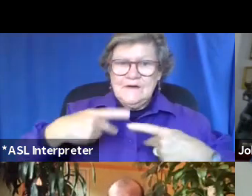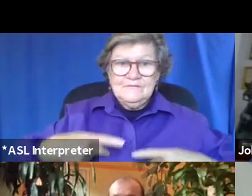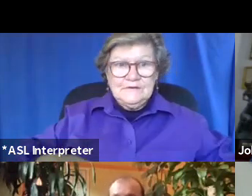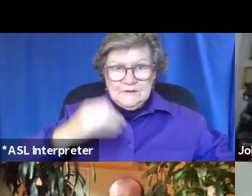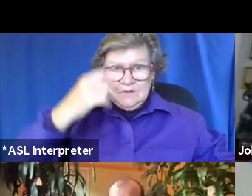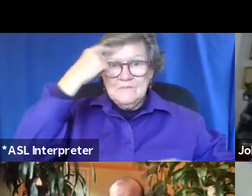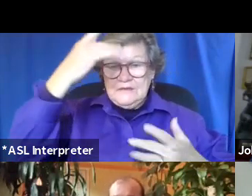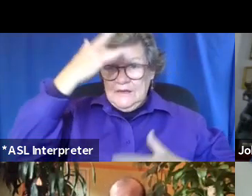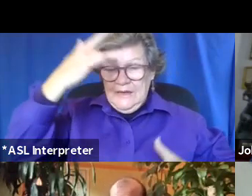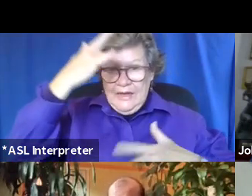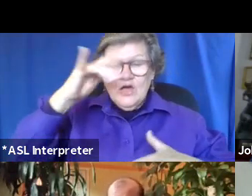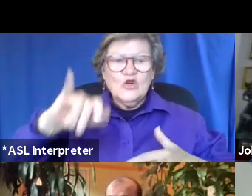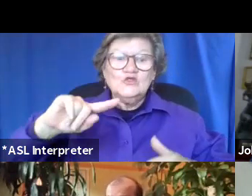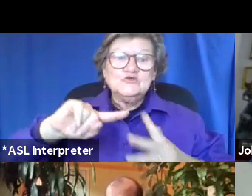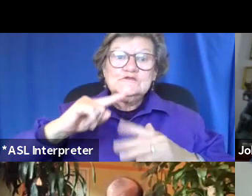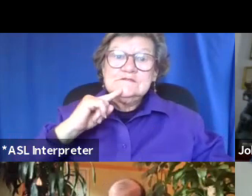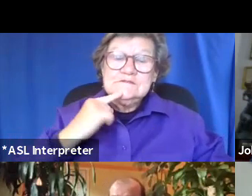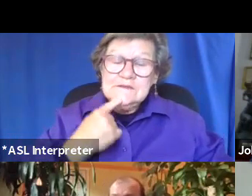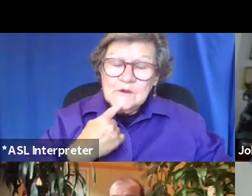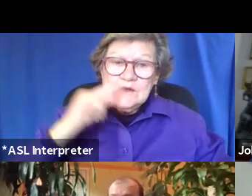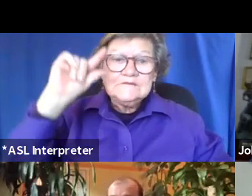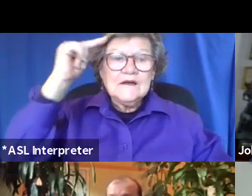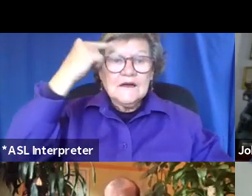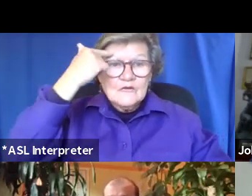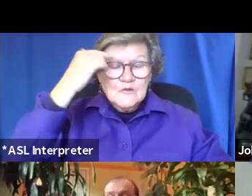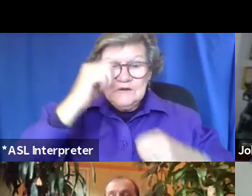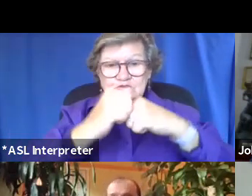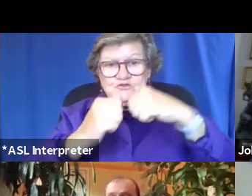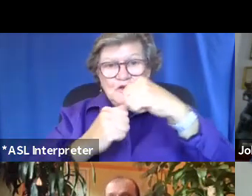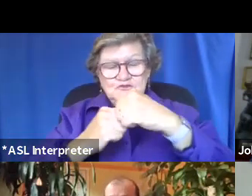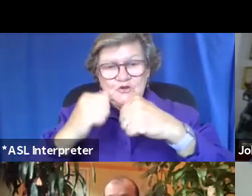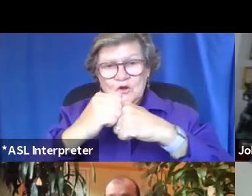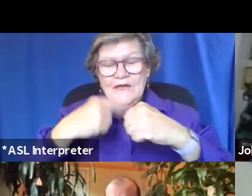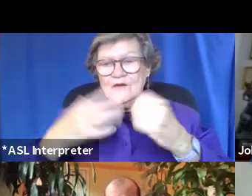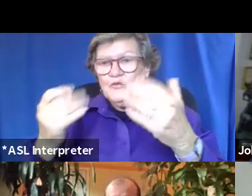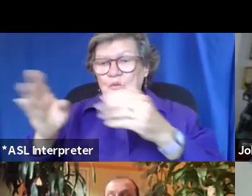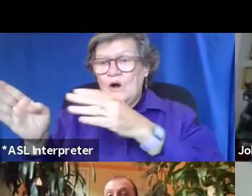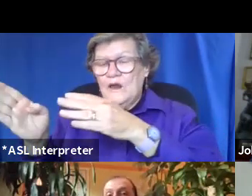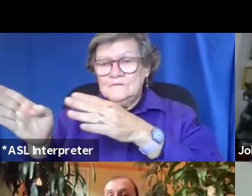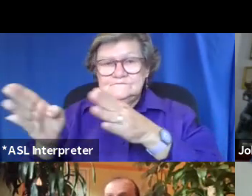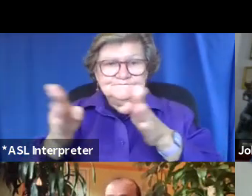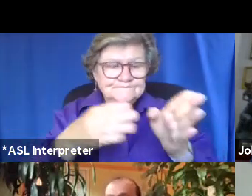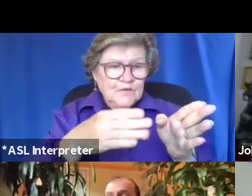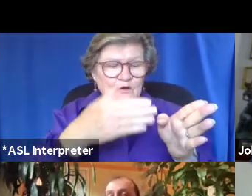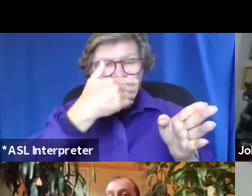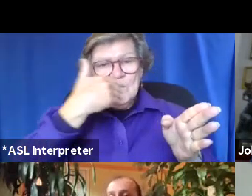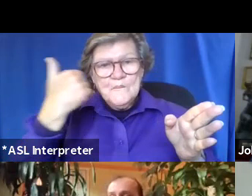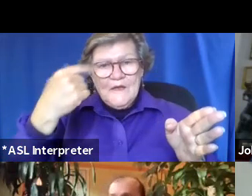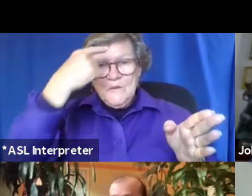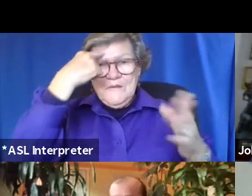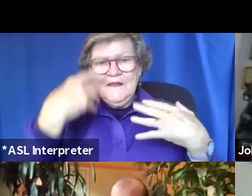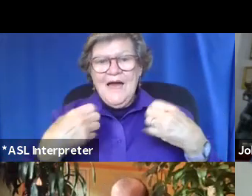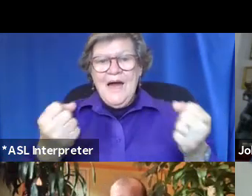some serious government structural changes we have to make if we want to tilt the needle back toward better public health. But in addition to